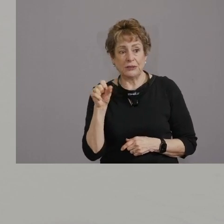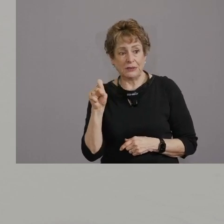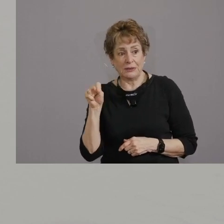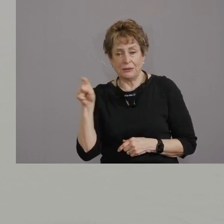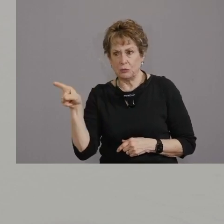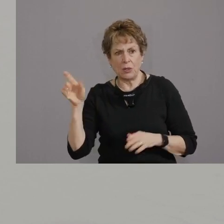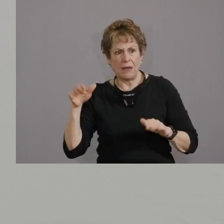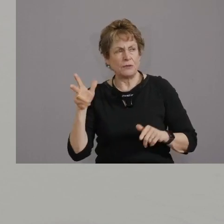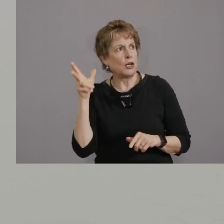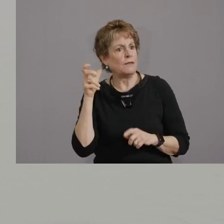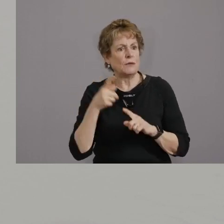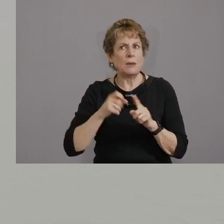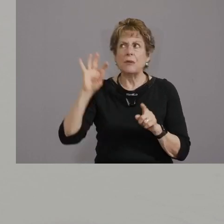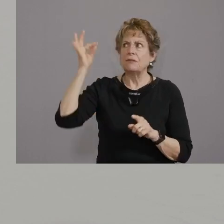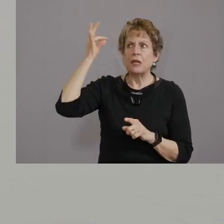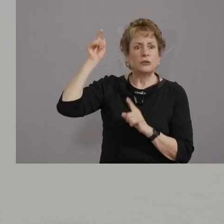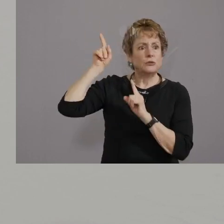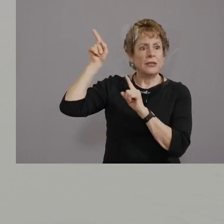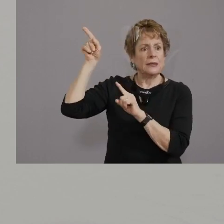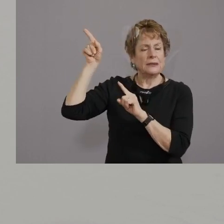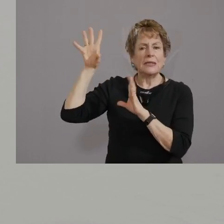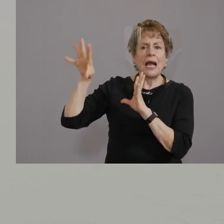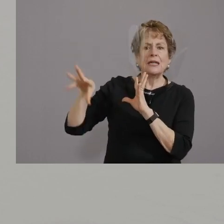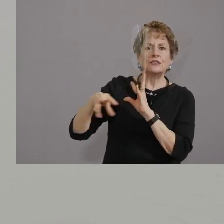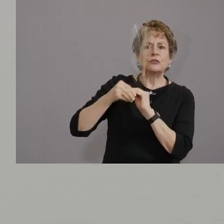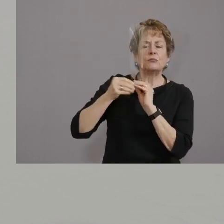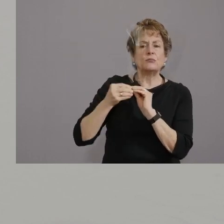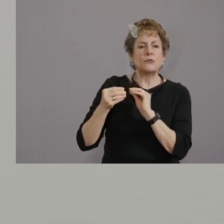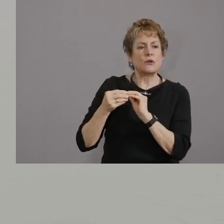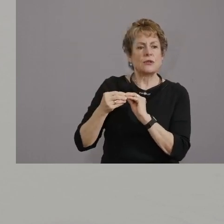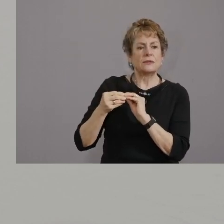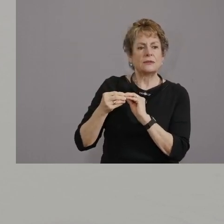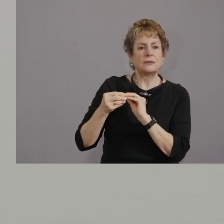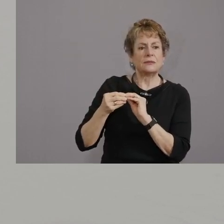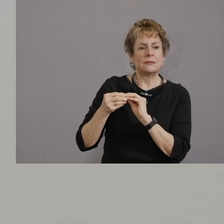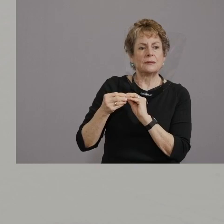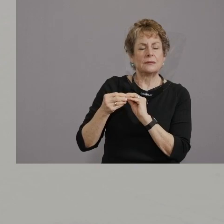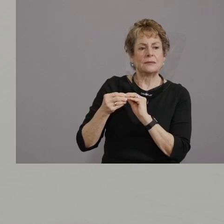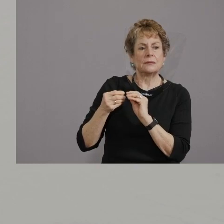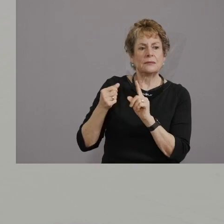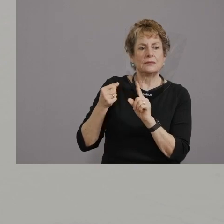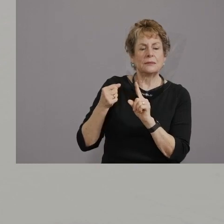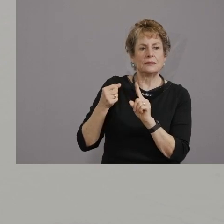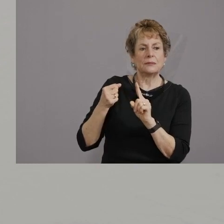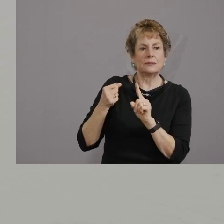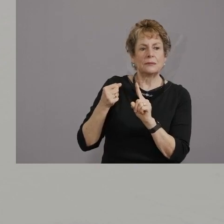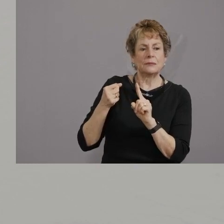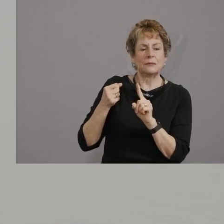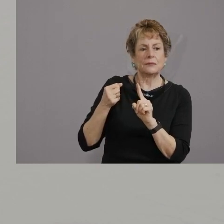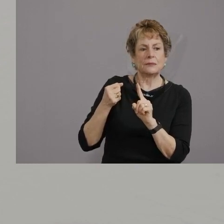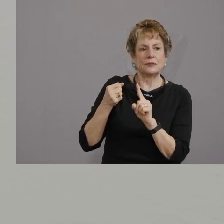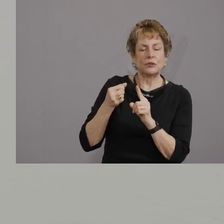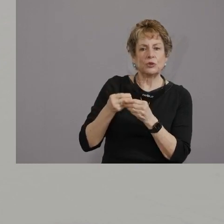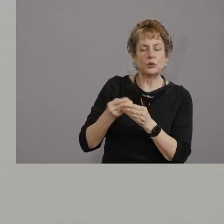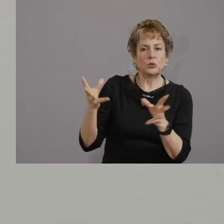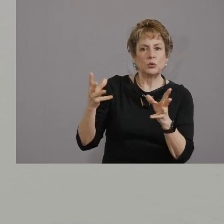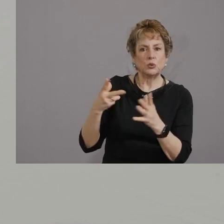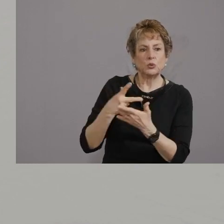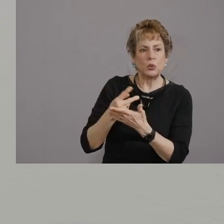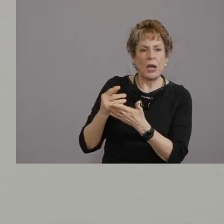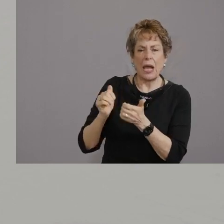additional doses were not being released, how can you be certain that your regular allocation for here in Arizona won't be